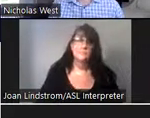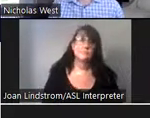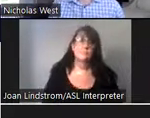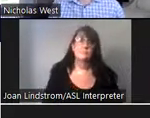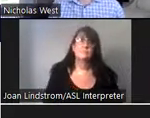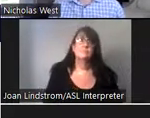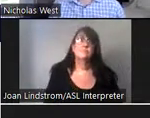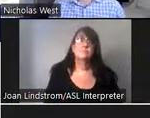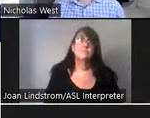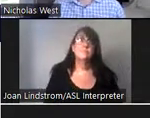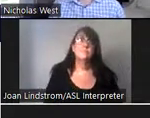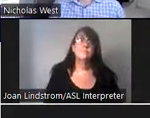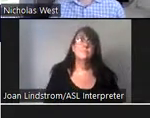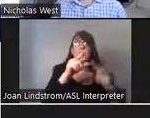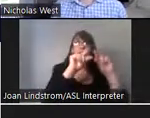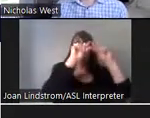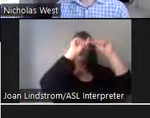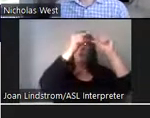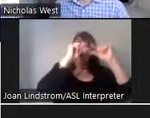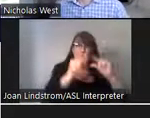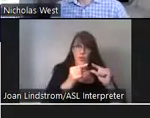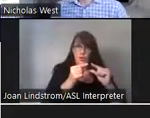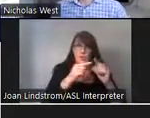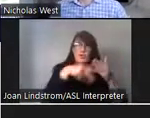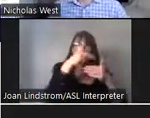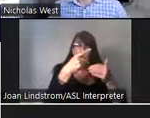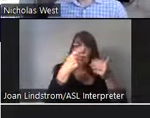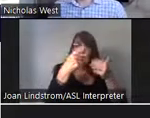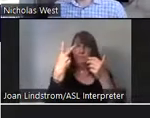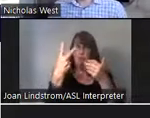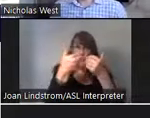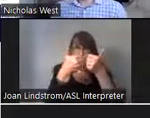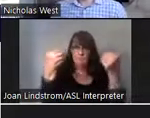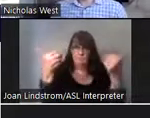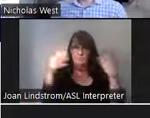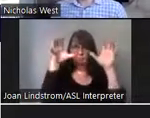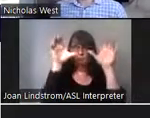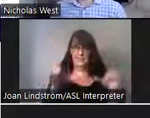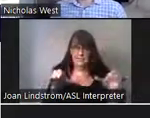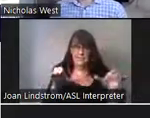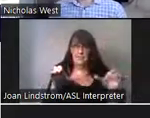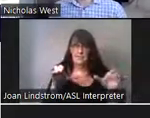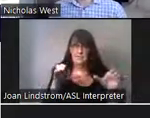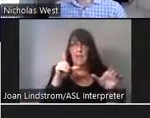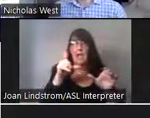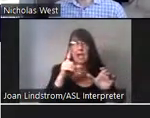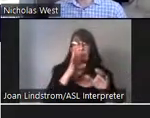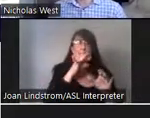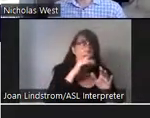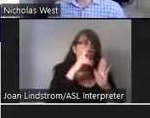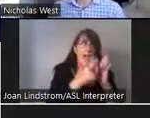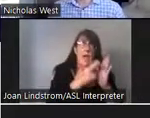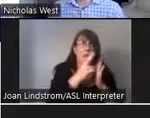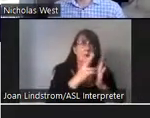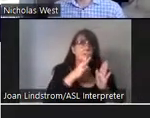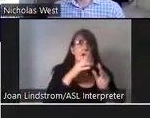Right. So I've grouped the programs into two basic buckets, but I could spend certainly hours talking about any one of